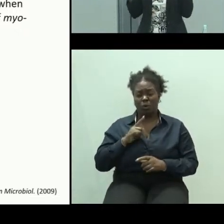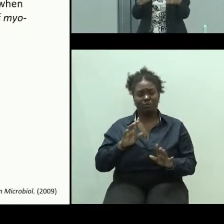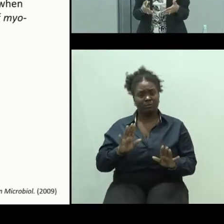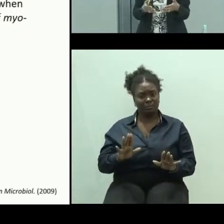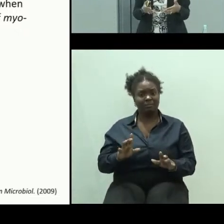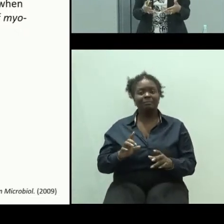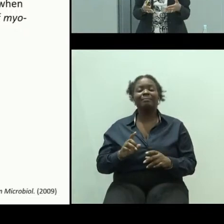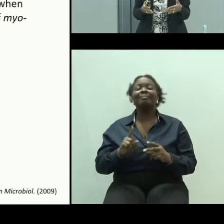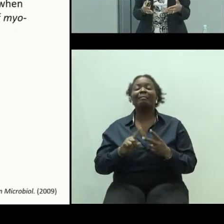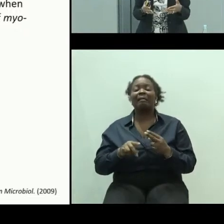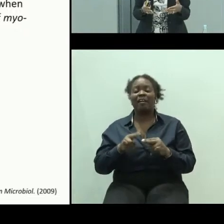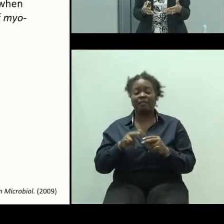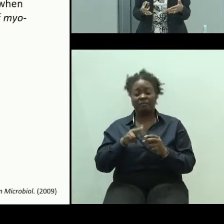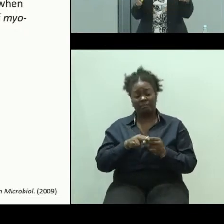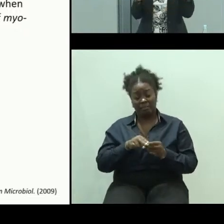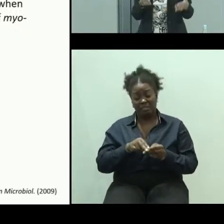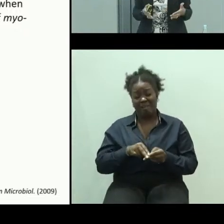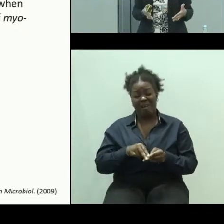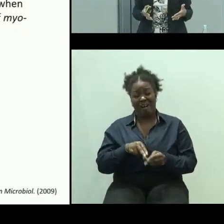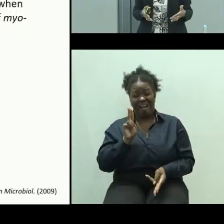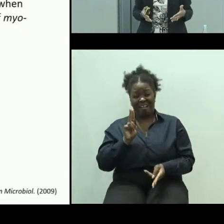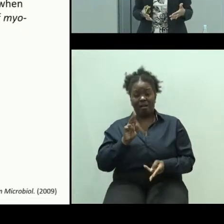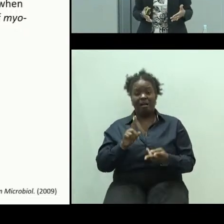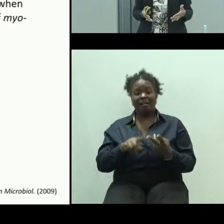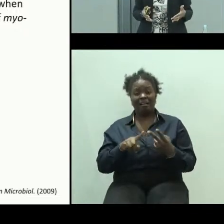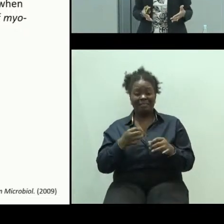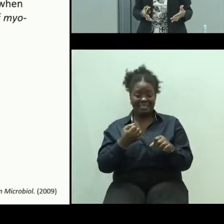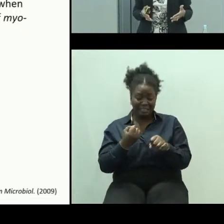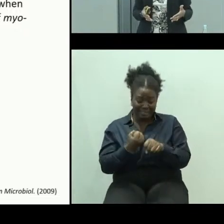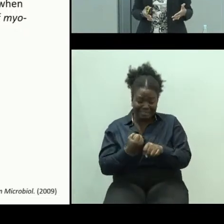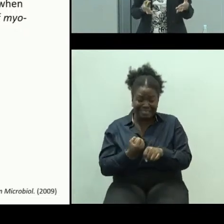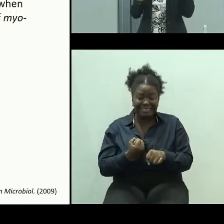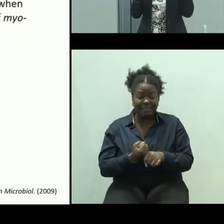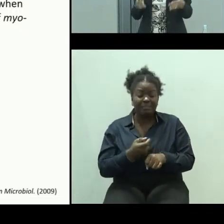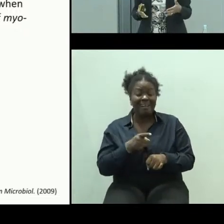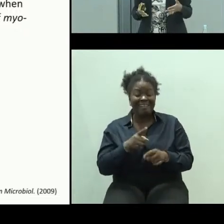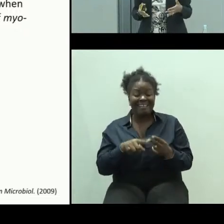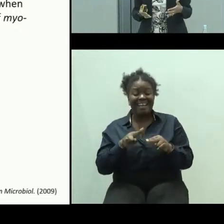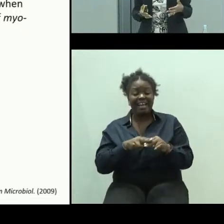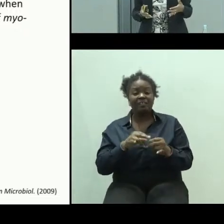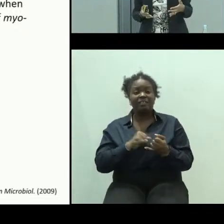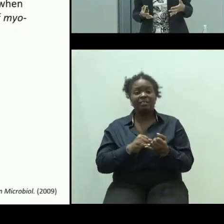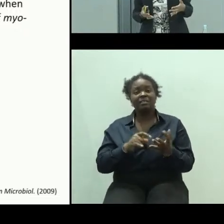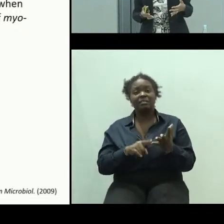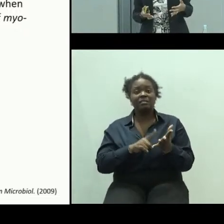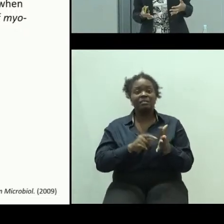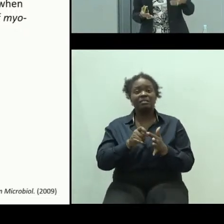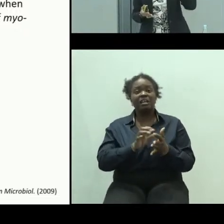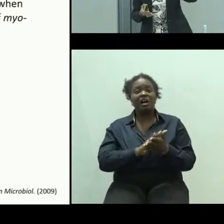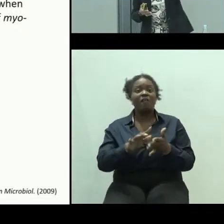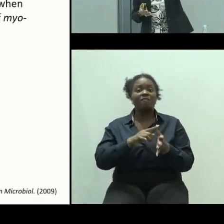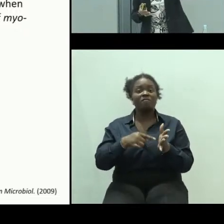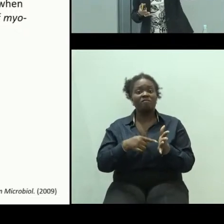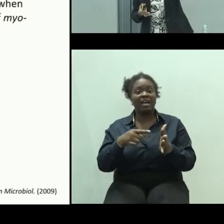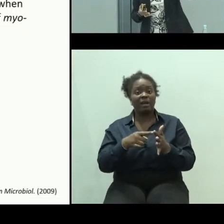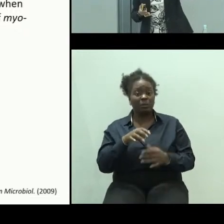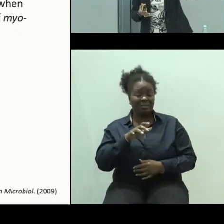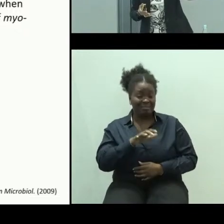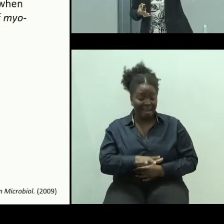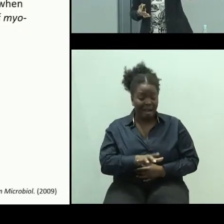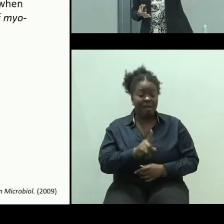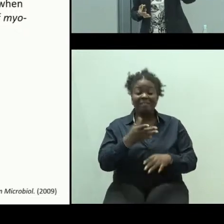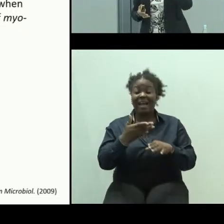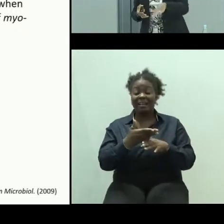you synthesized the protein when its substrate was present. We also found that the activity was highest early